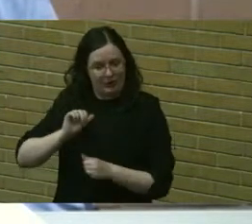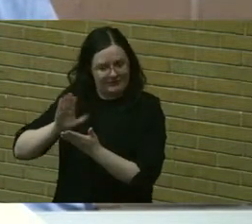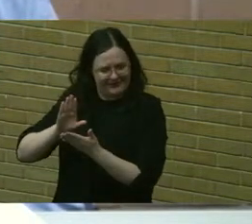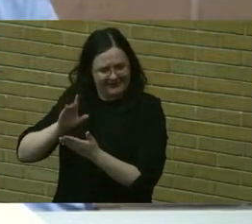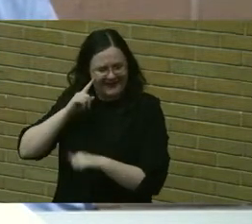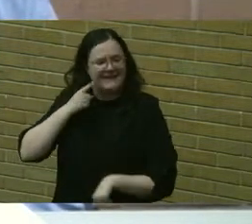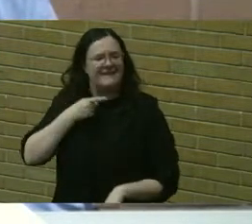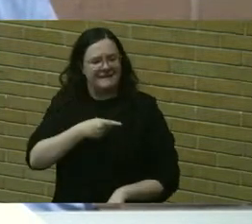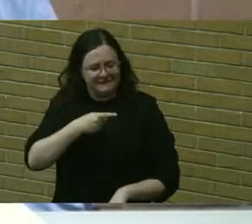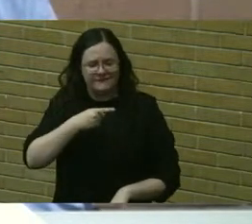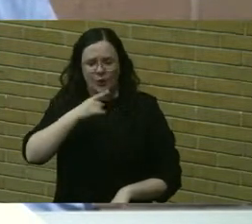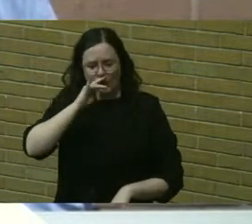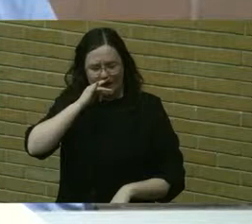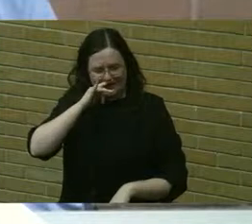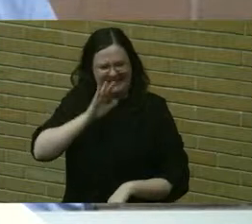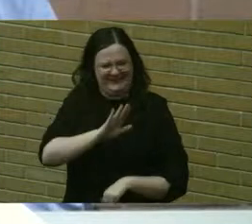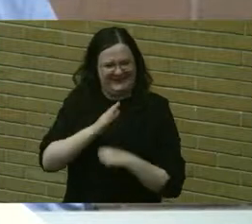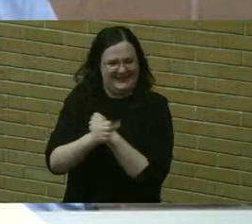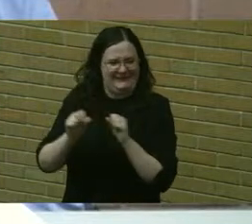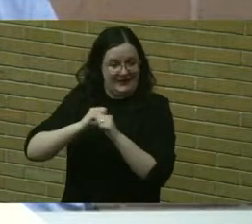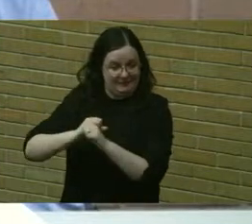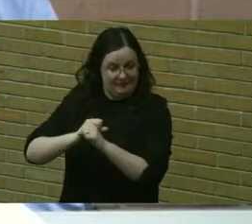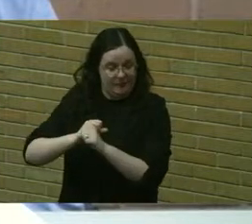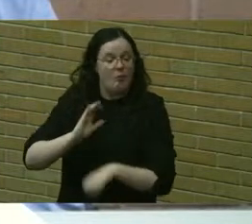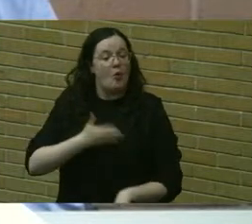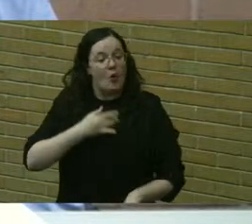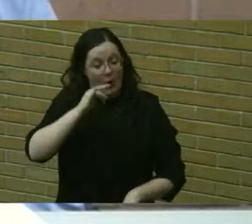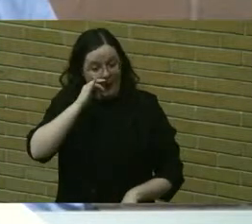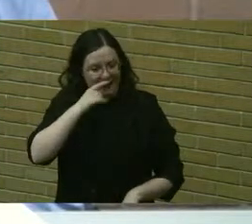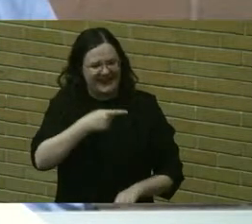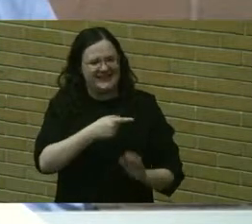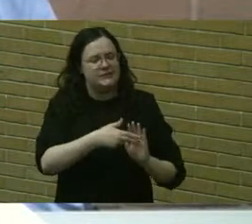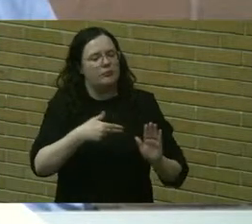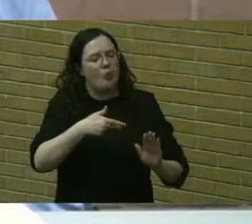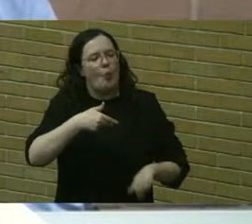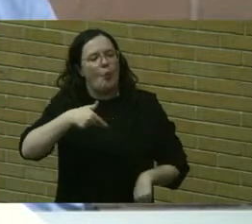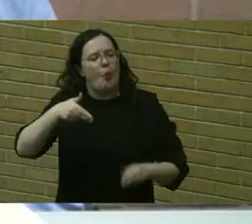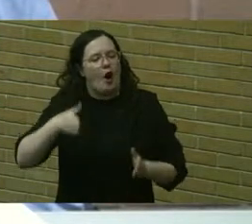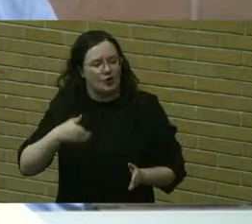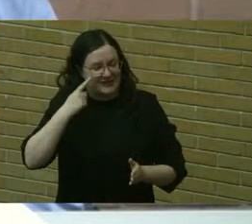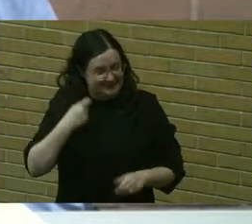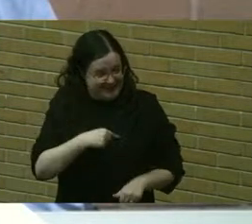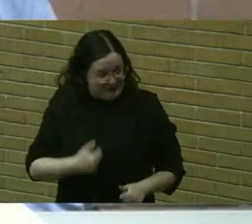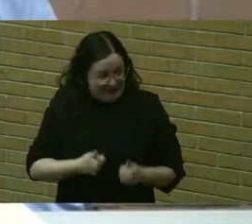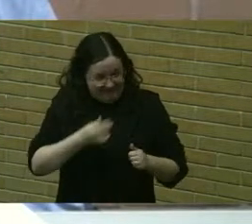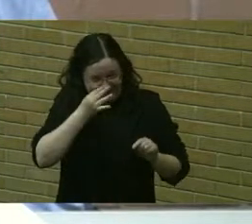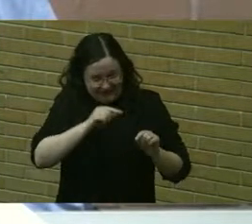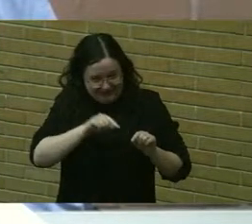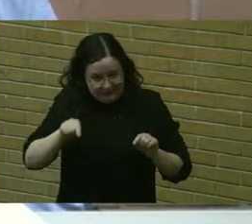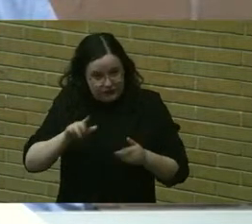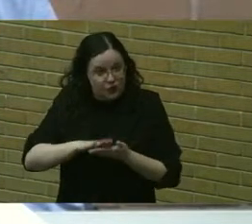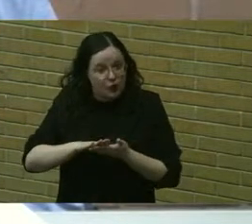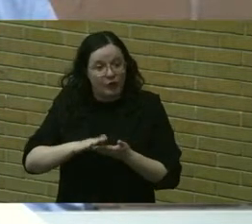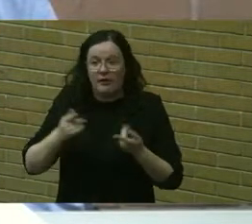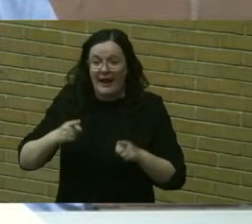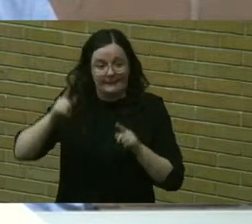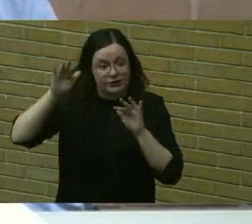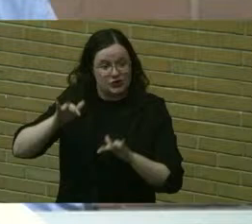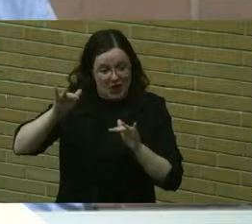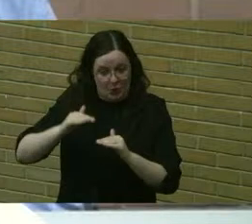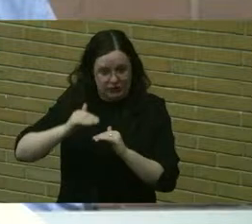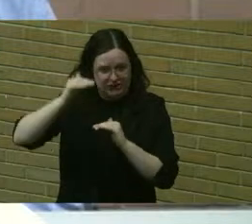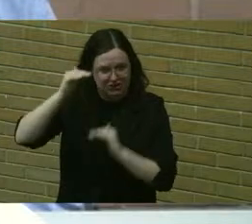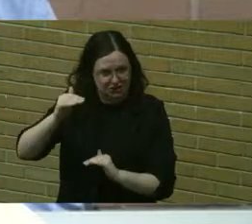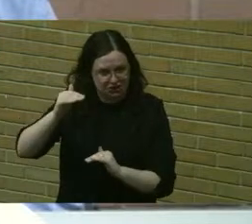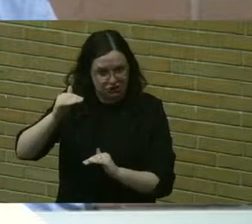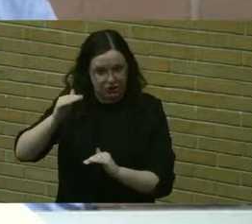as walkers because of the distance from the school. When snow piled up, the town did not plow the sidewalks. Our kids had to walk